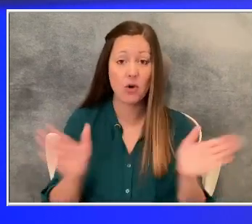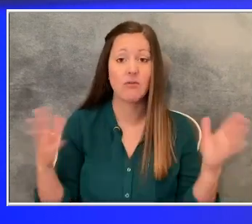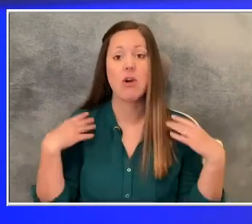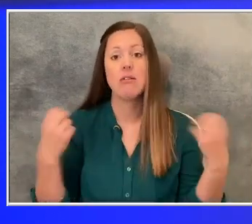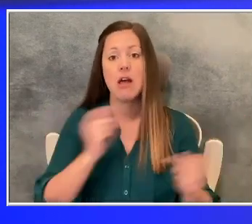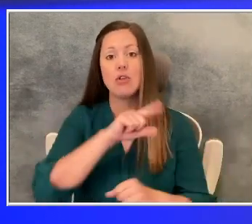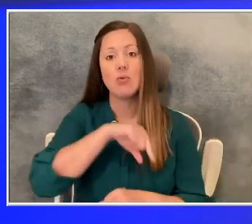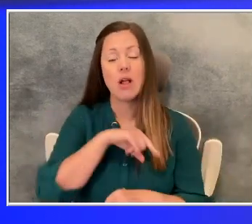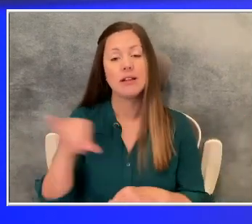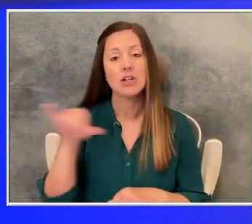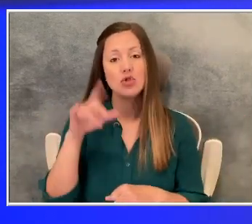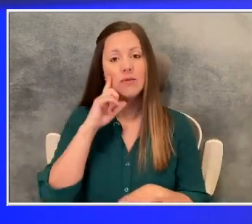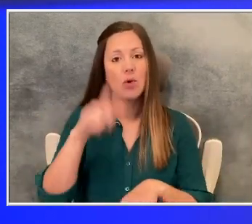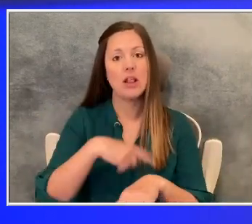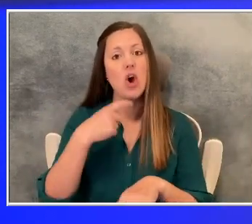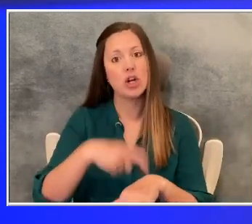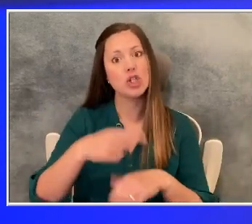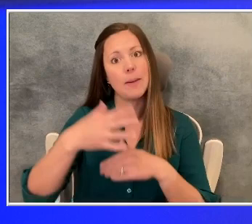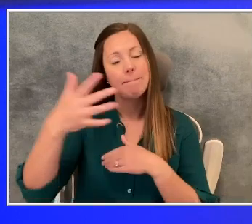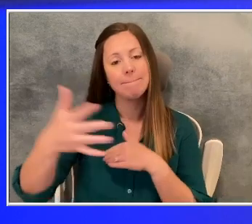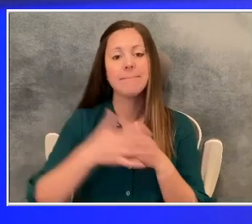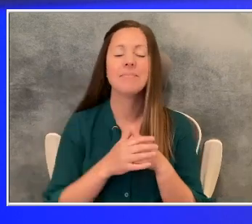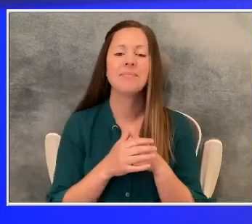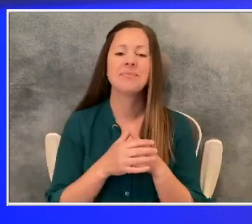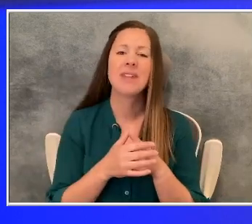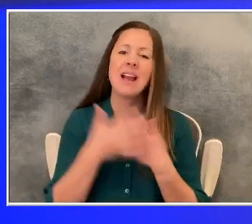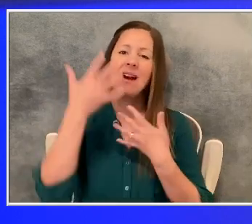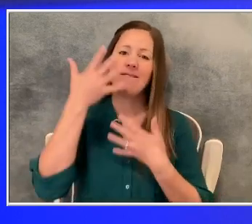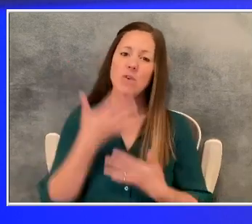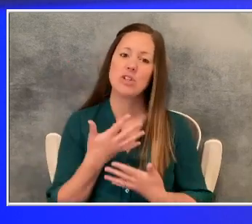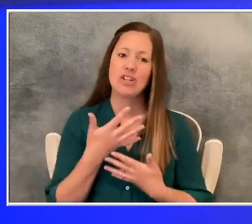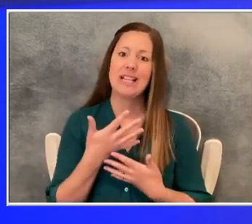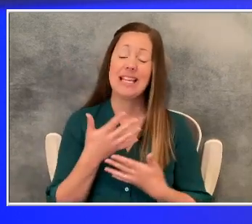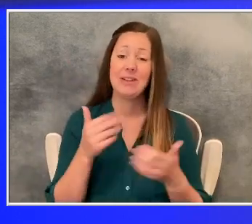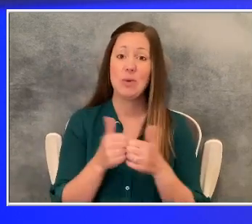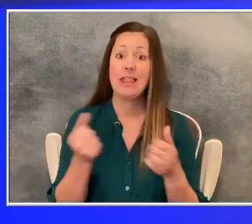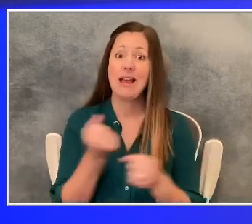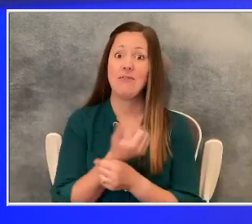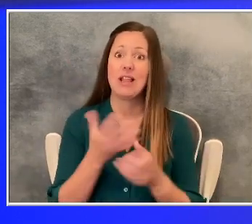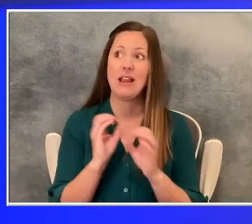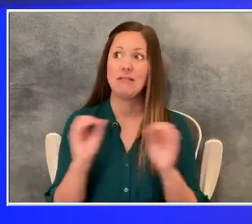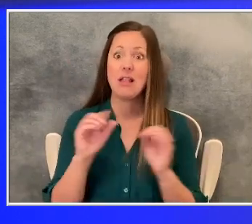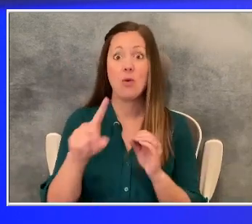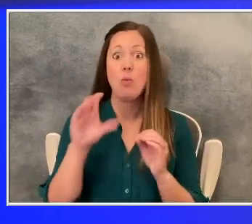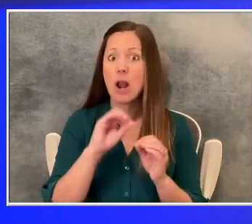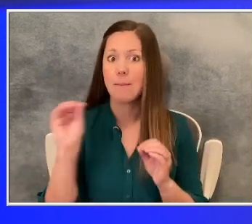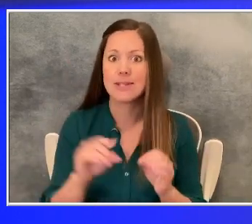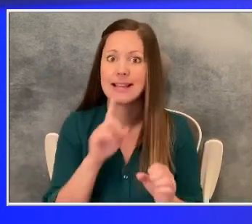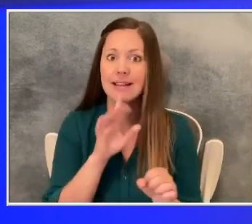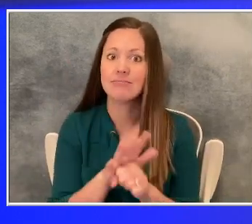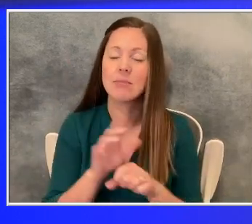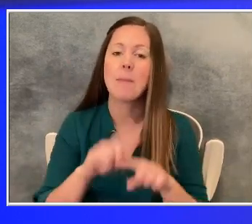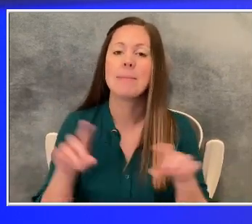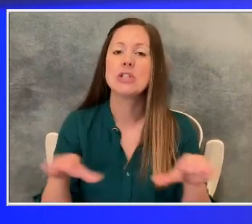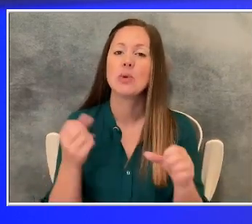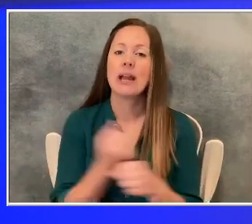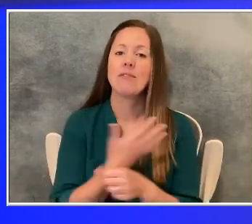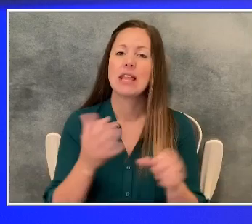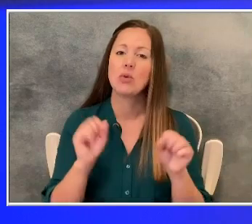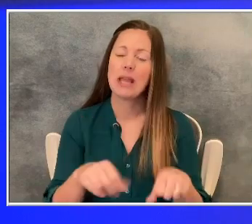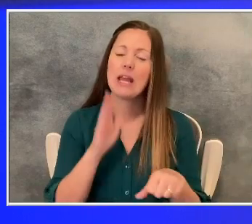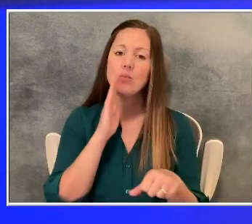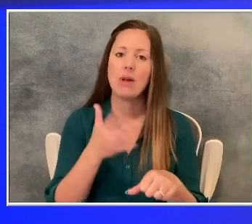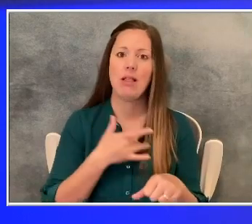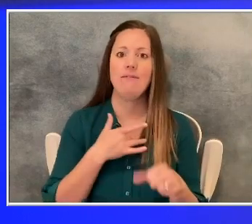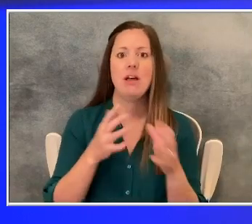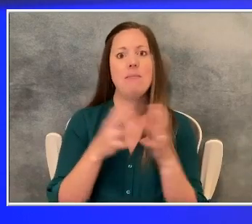long term. Unfortunately, as in all things, nothing is 100%, but by doing everything you can do, you're definitely going to feel much better about how your